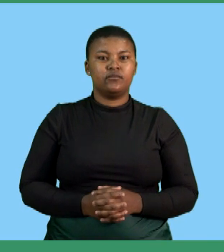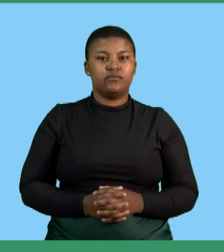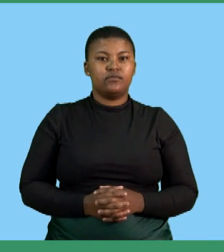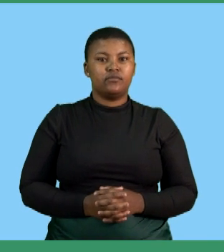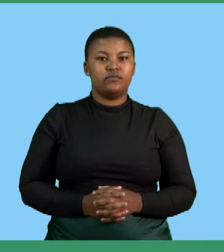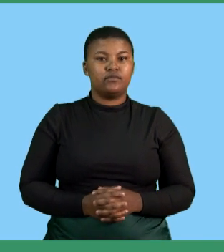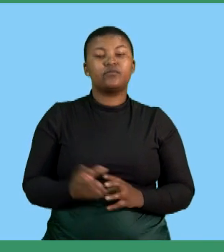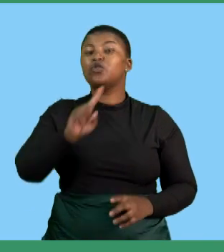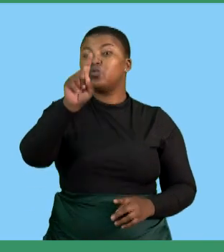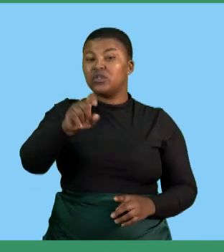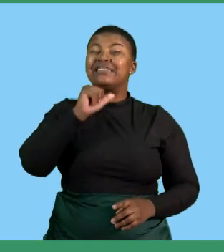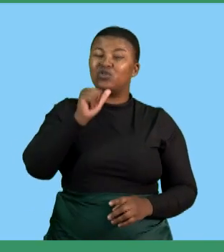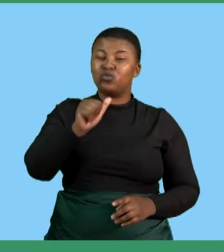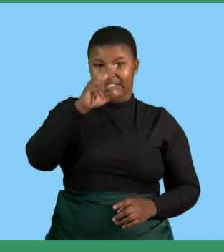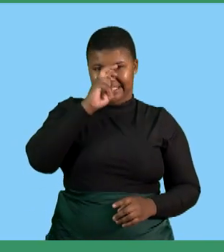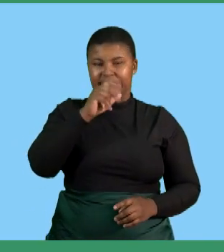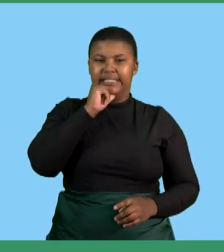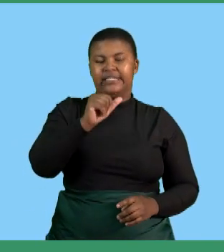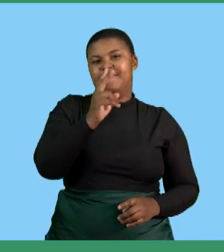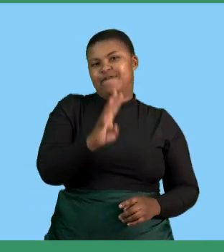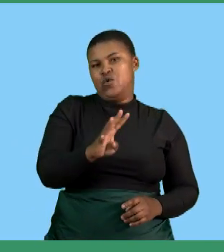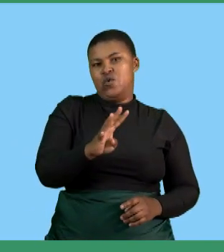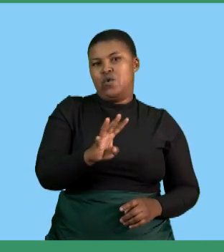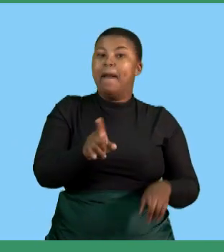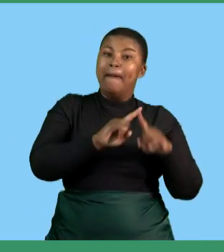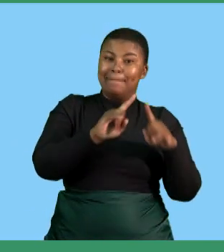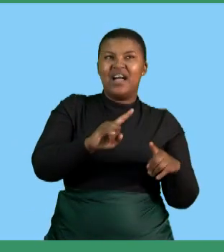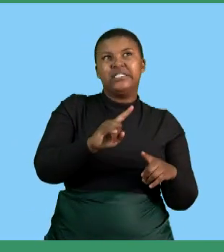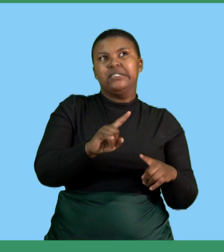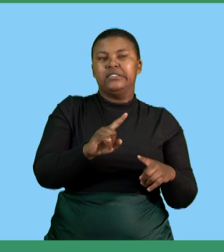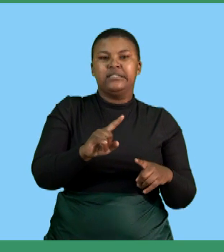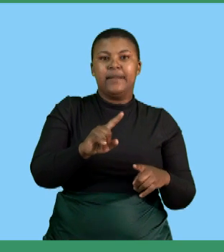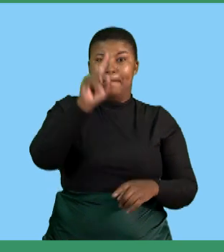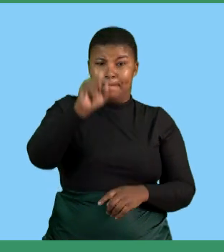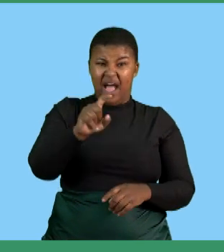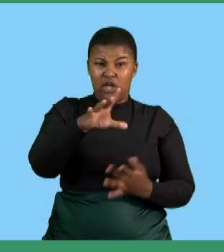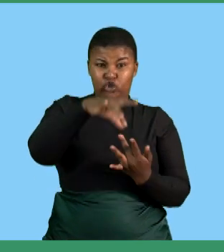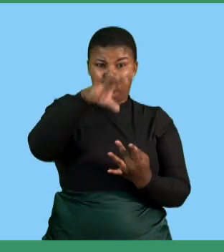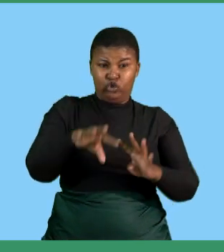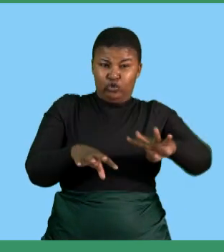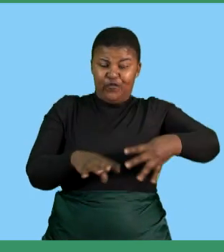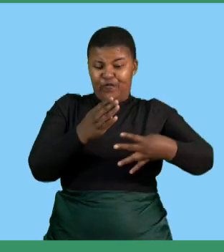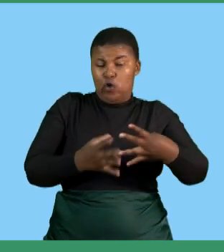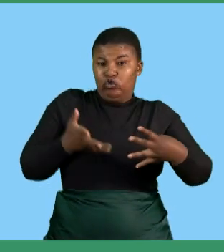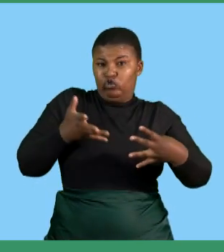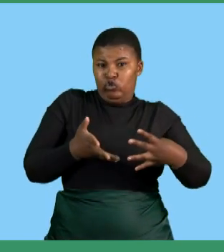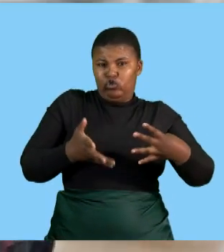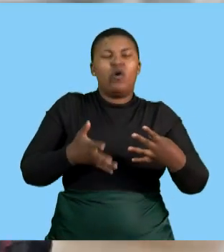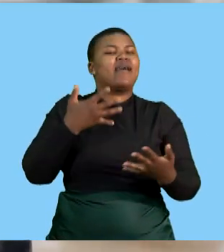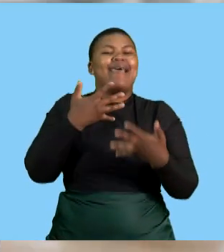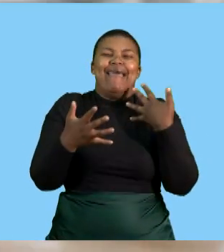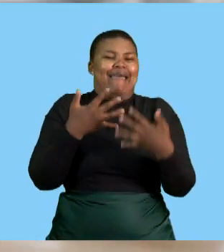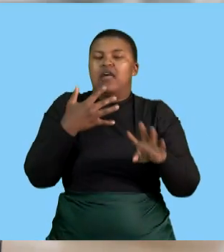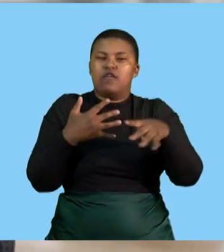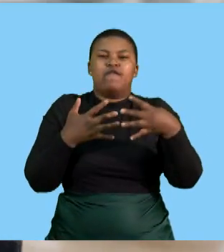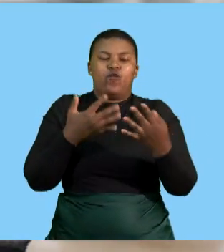only asks for 4 components. It's not necessarily needed to give the first 4. You